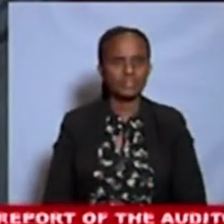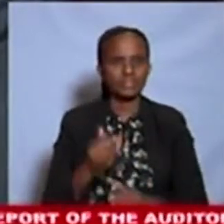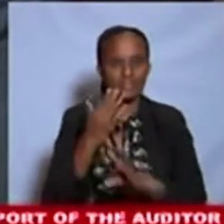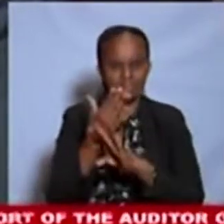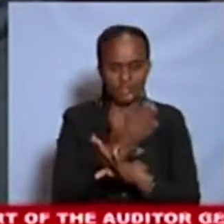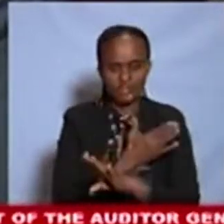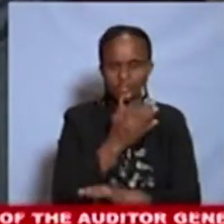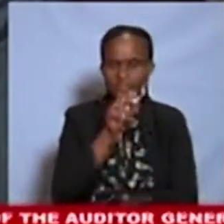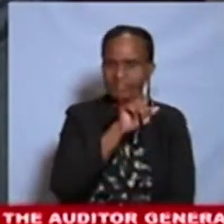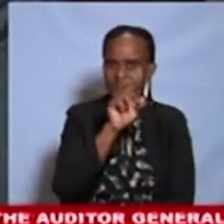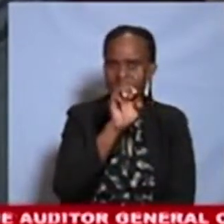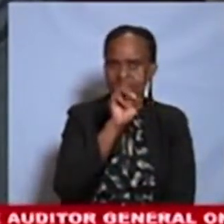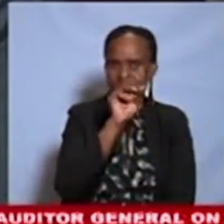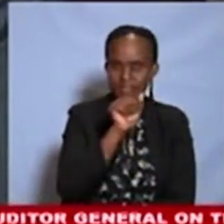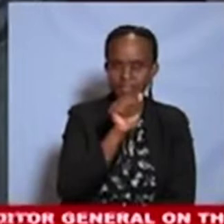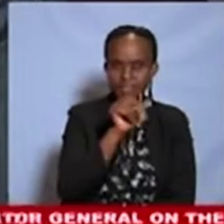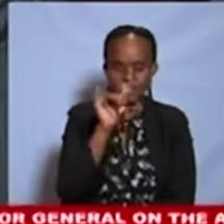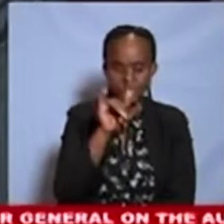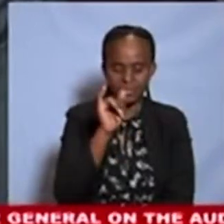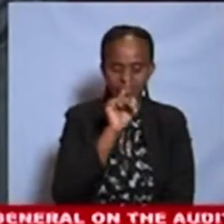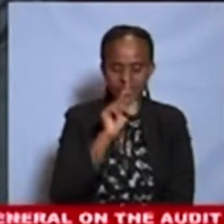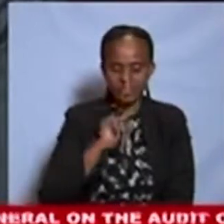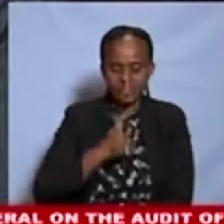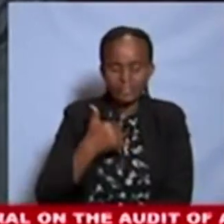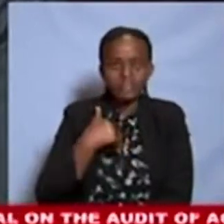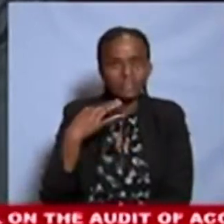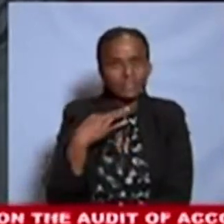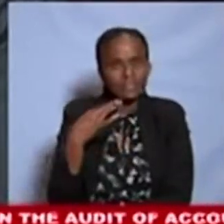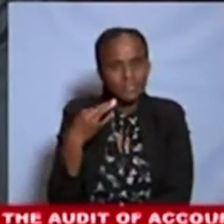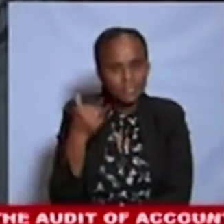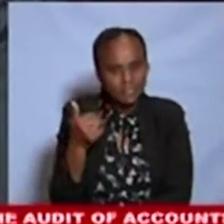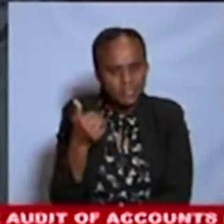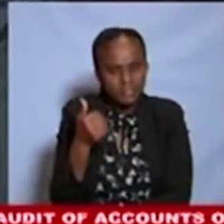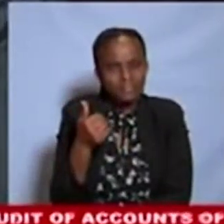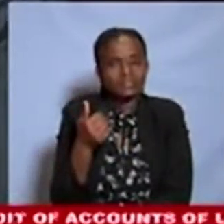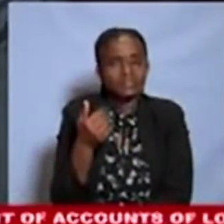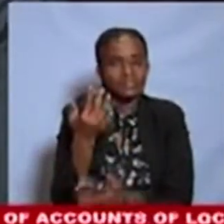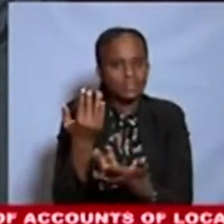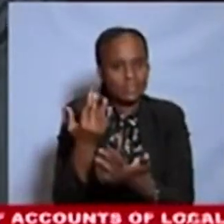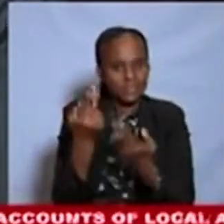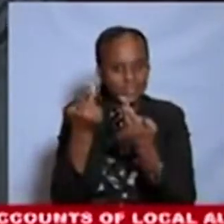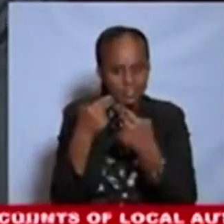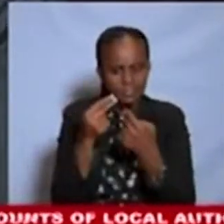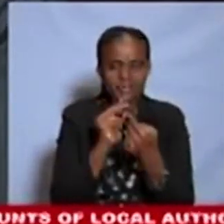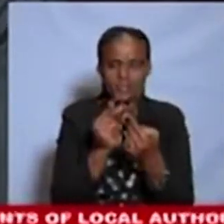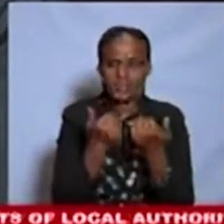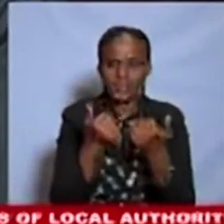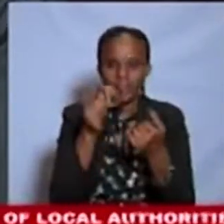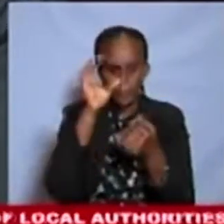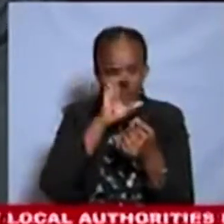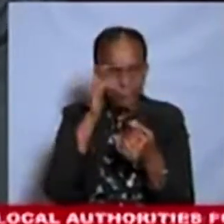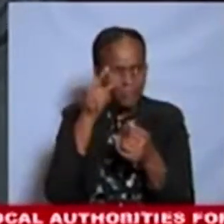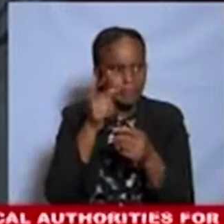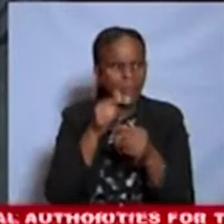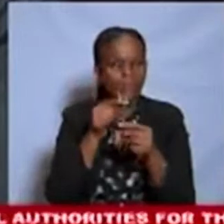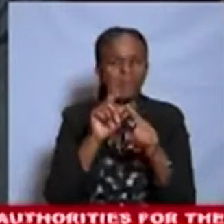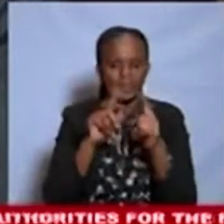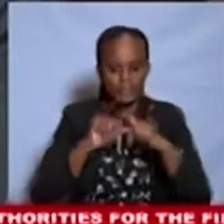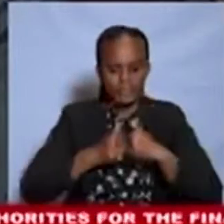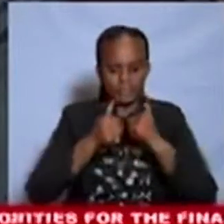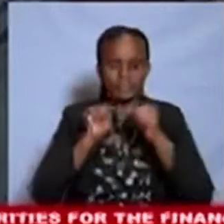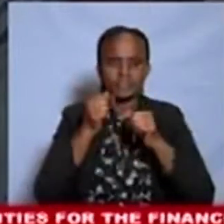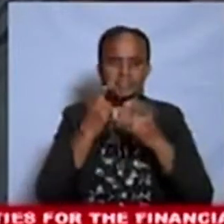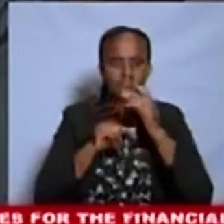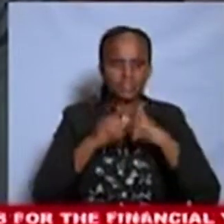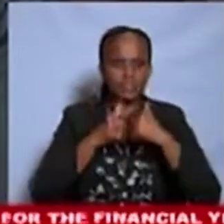Zema? Yes, we've applied, and Zema is yet to give us a response. We are still making follow-ups. But what